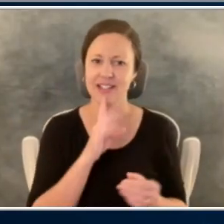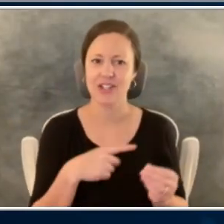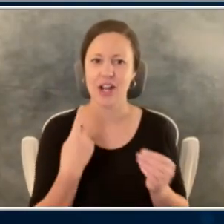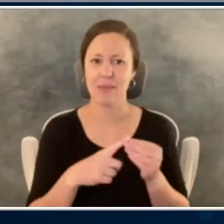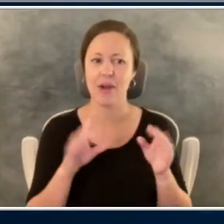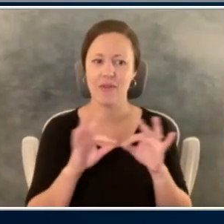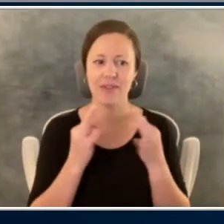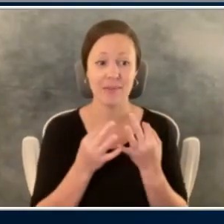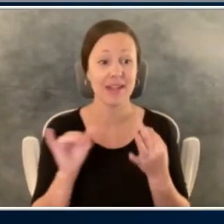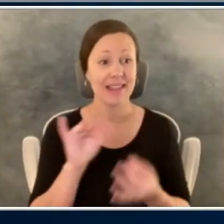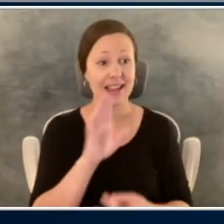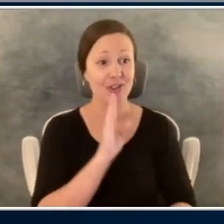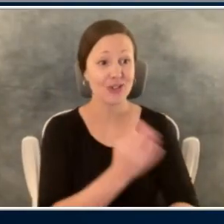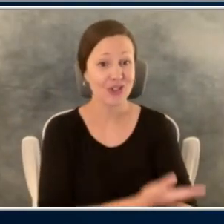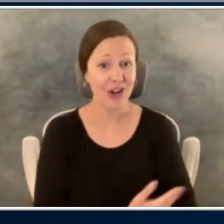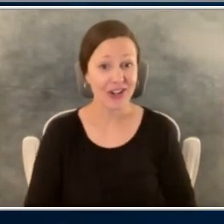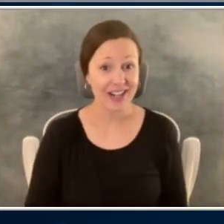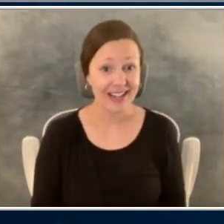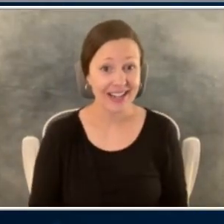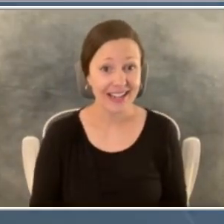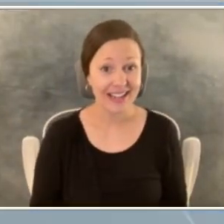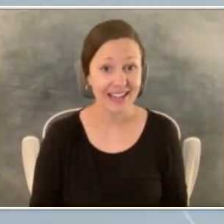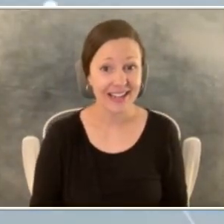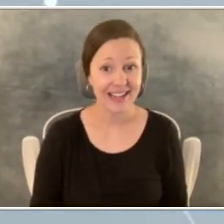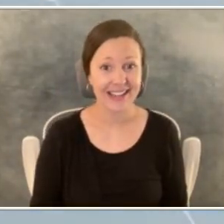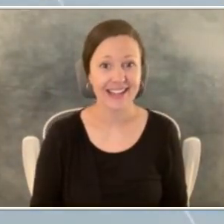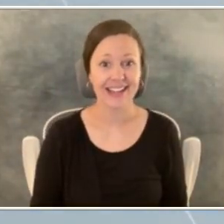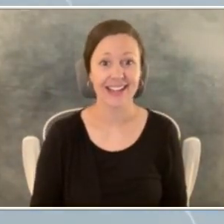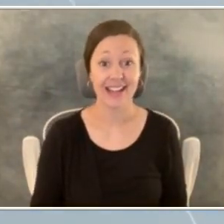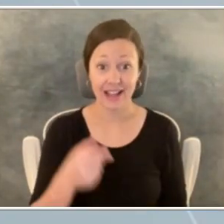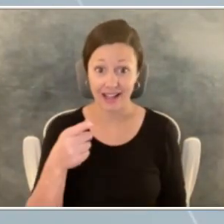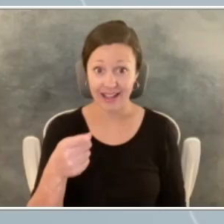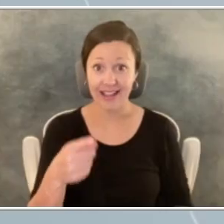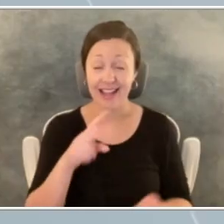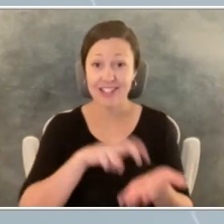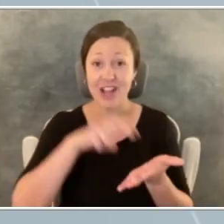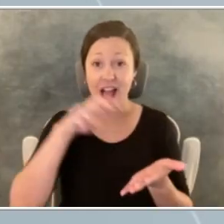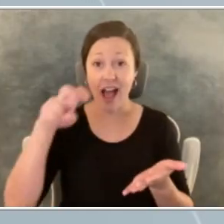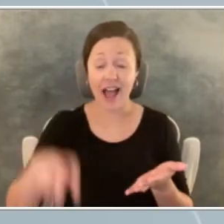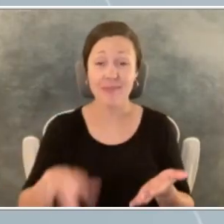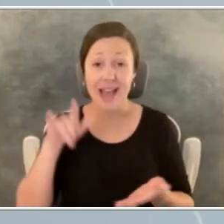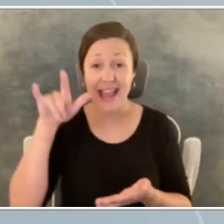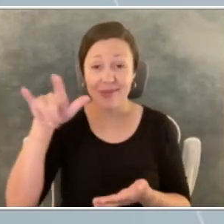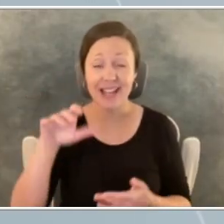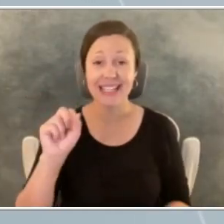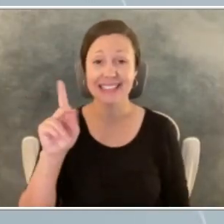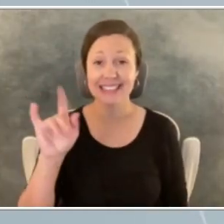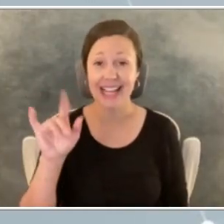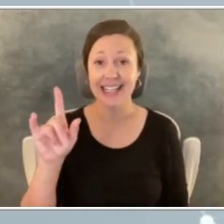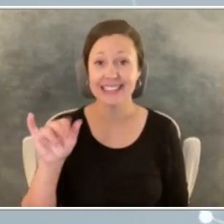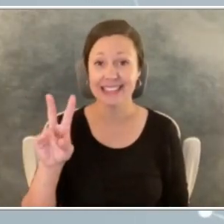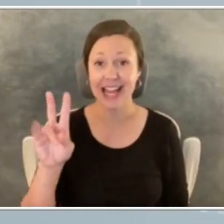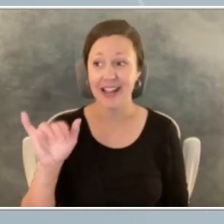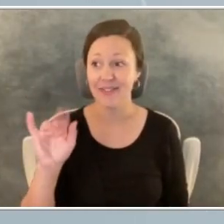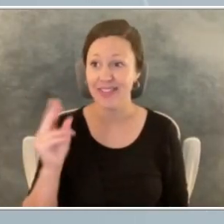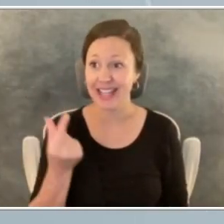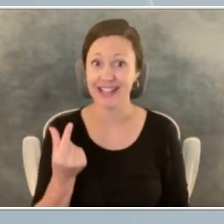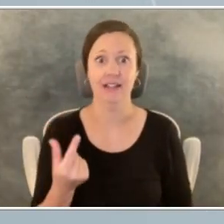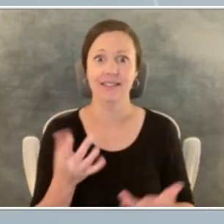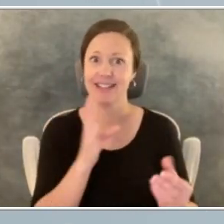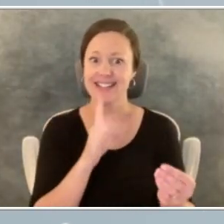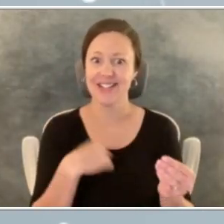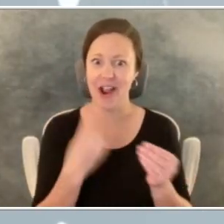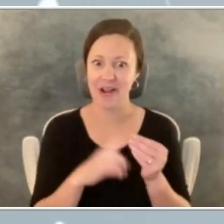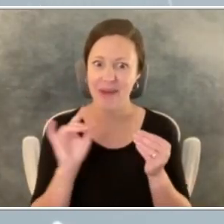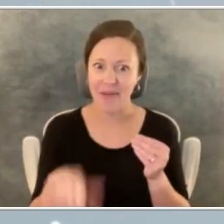this wacky thing she got you into, like jumping out of airplanes and skydiving. Yeah. Let's talk about the skydiving you did